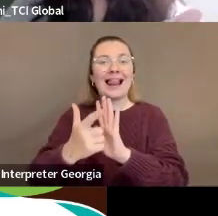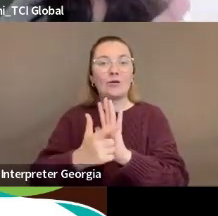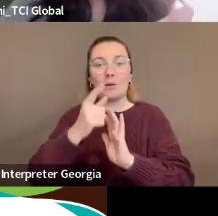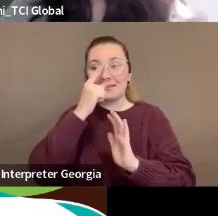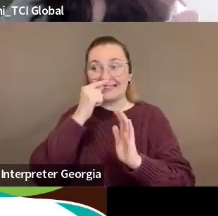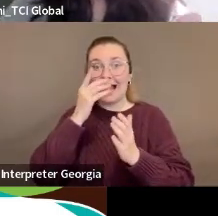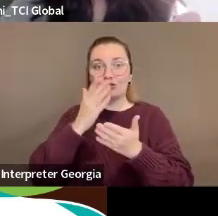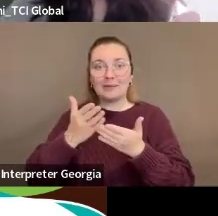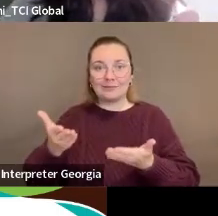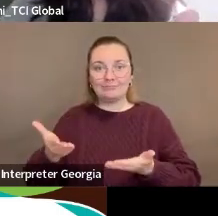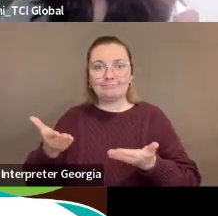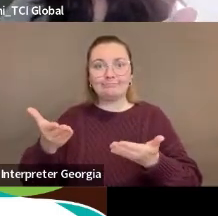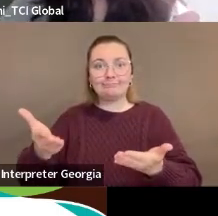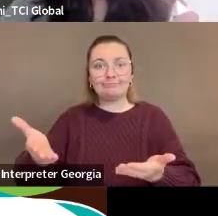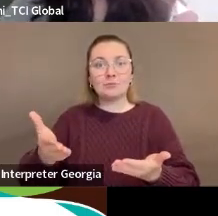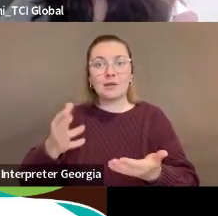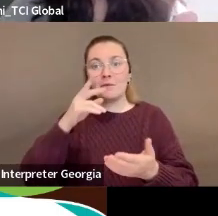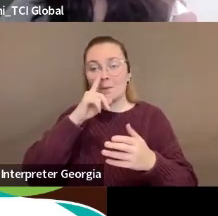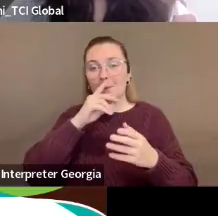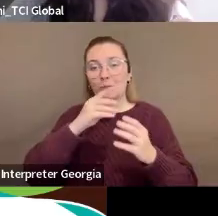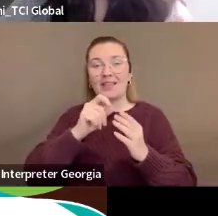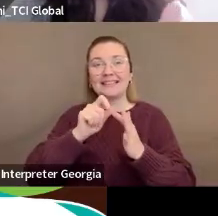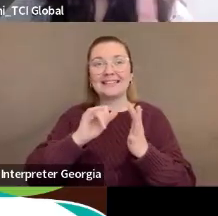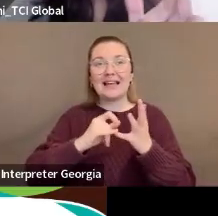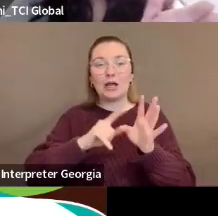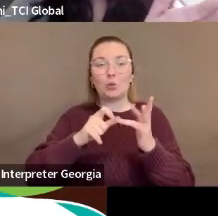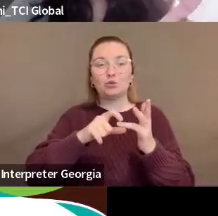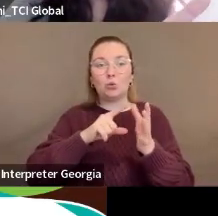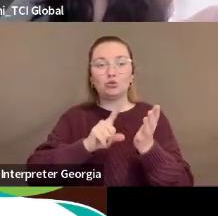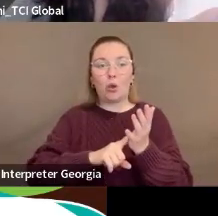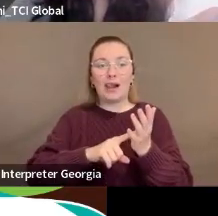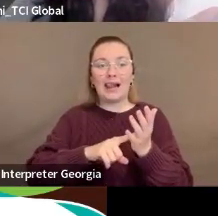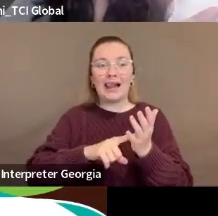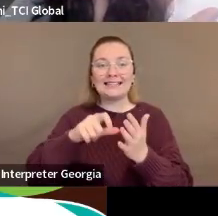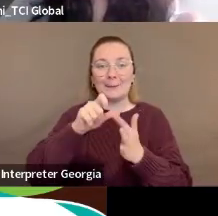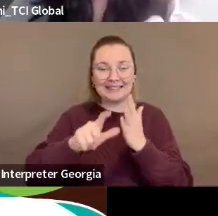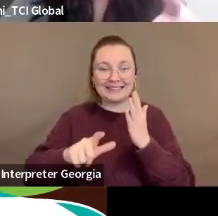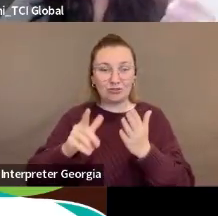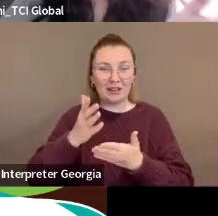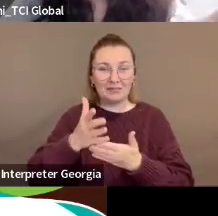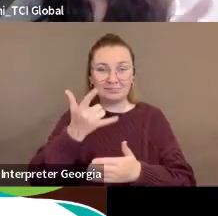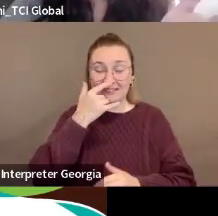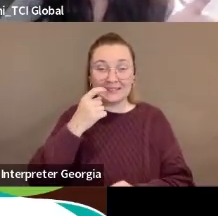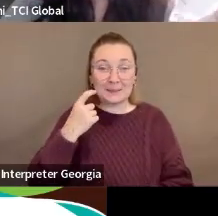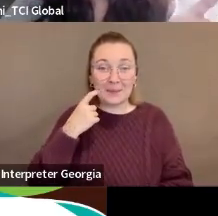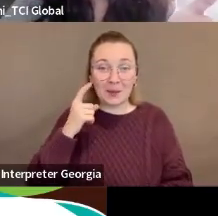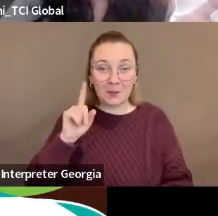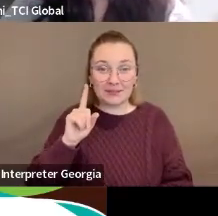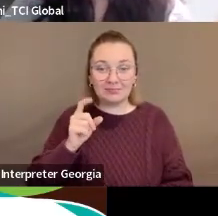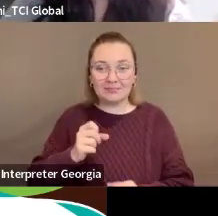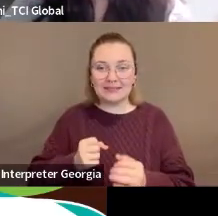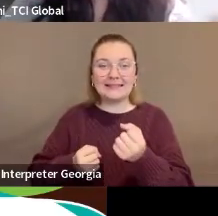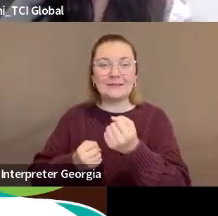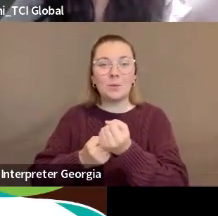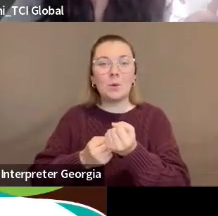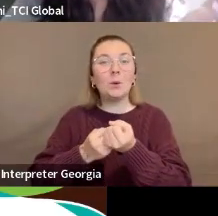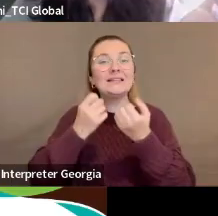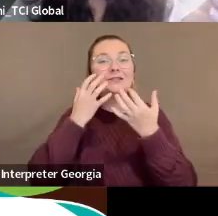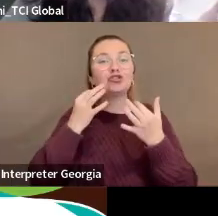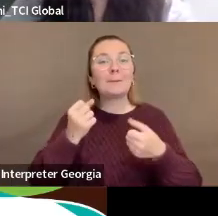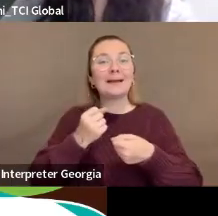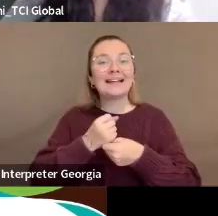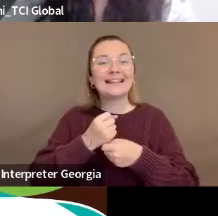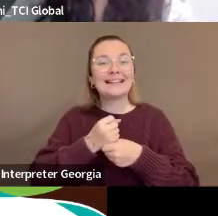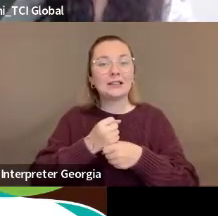enabled in persons with psychosocial disability. It's actually quite simple. Supported decision-making is